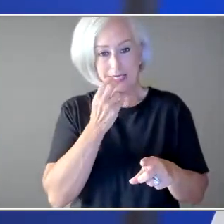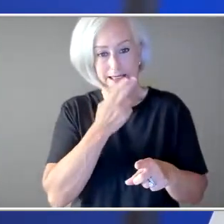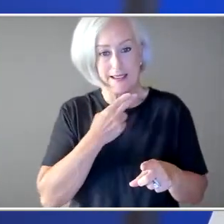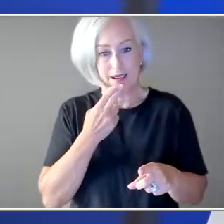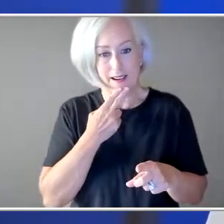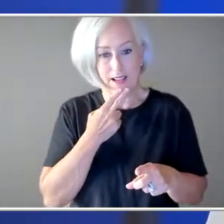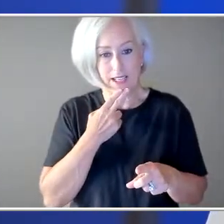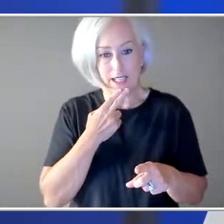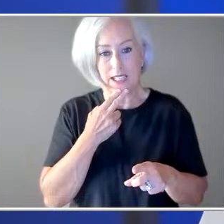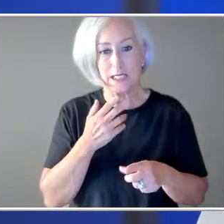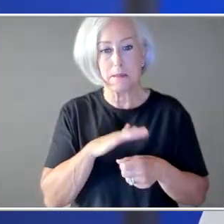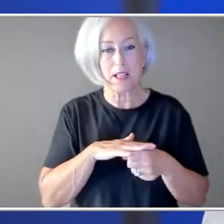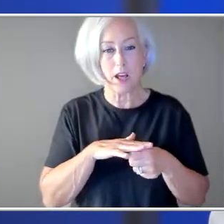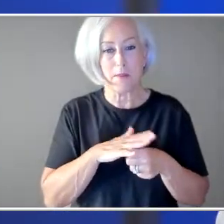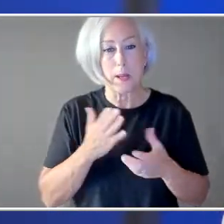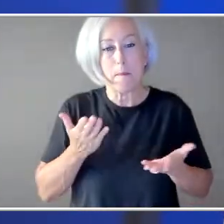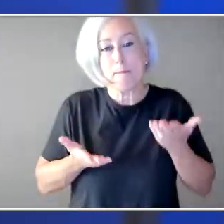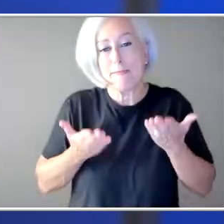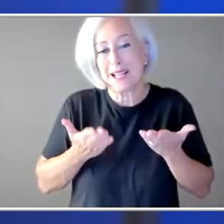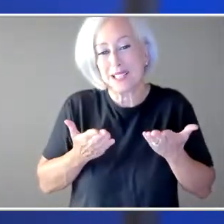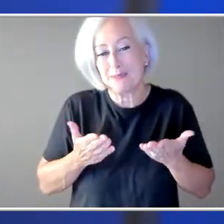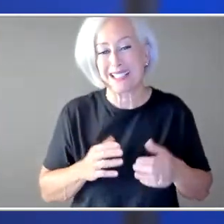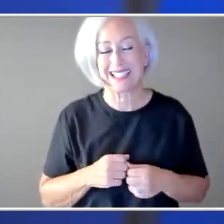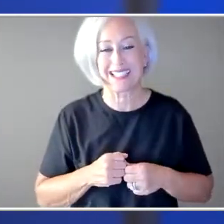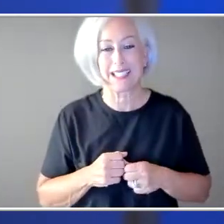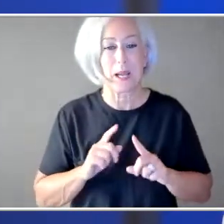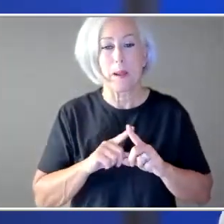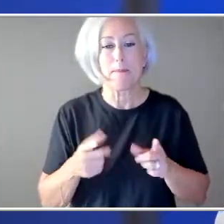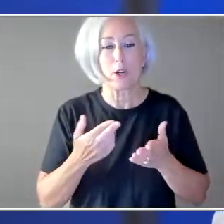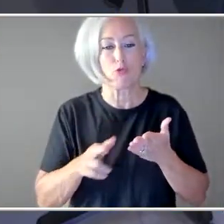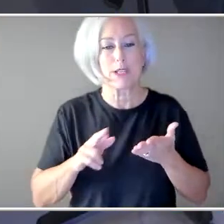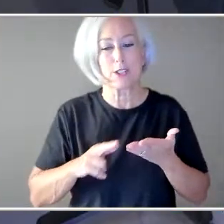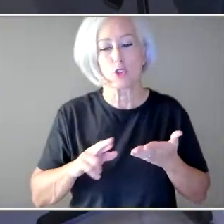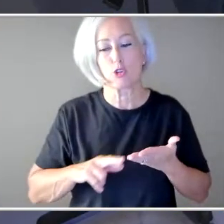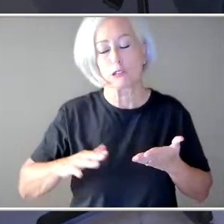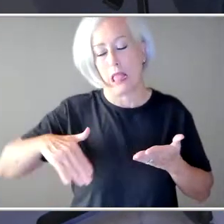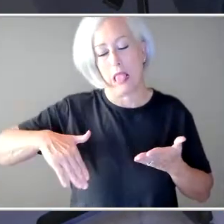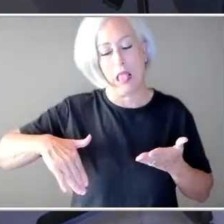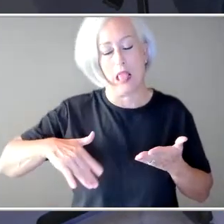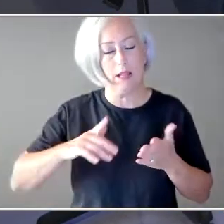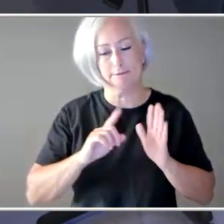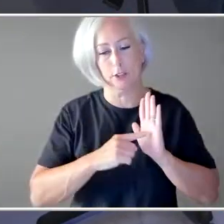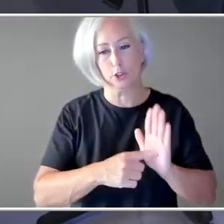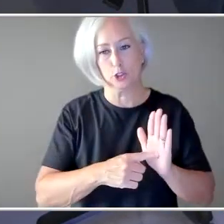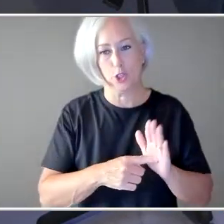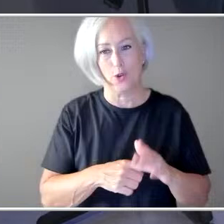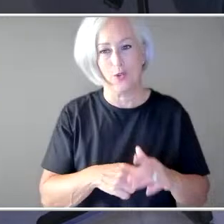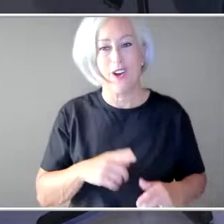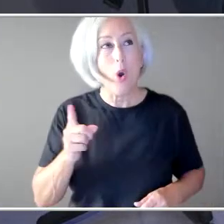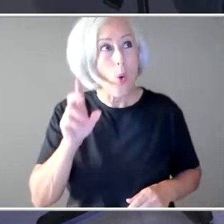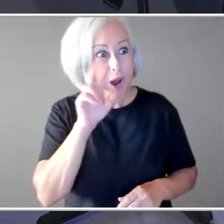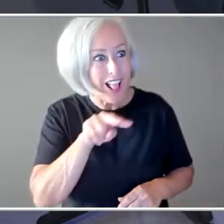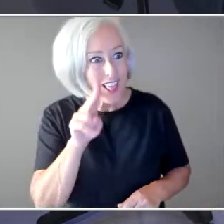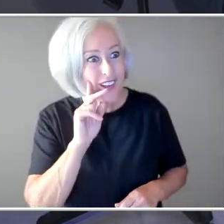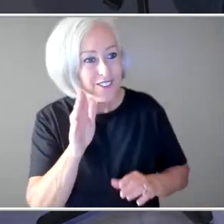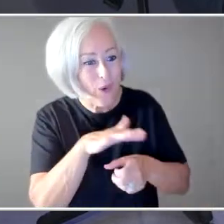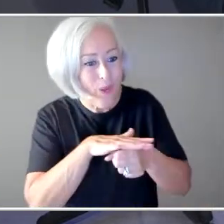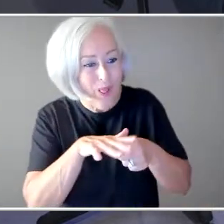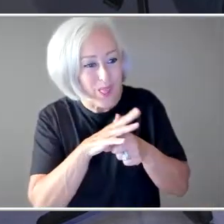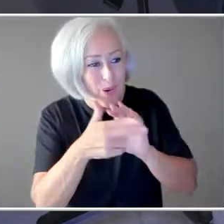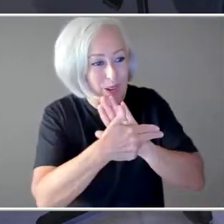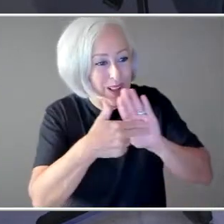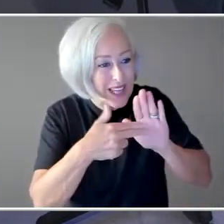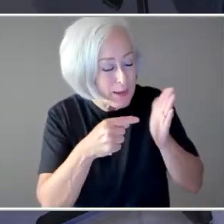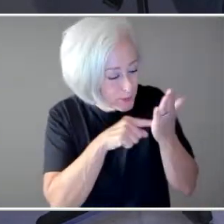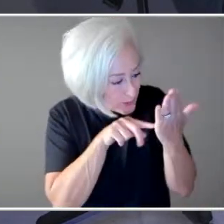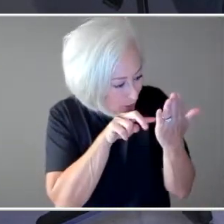honey? Possibly, but the research is not clear. Okay, because I admit, I always look for the little local sticker on there thinking I'm doing something really great. But